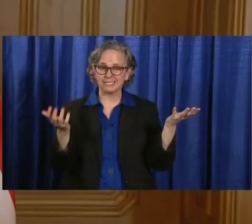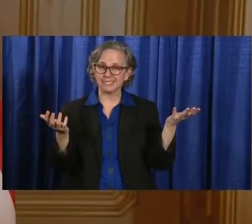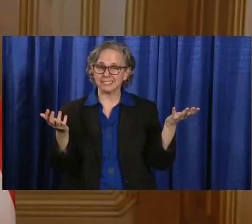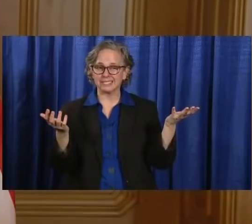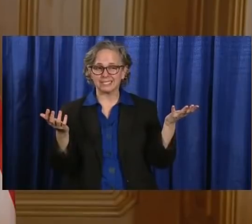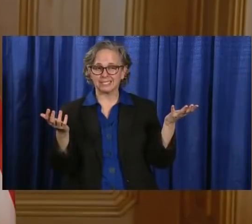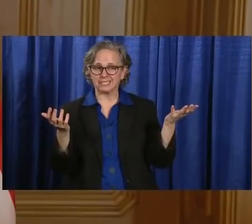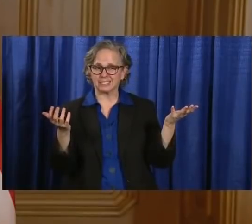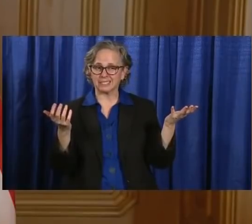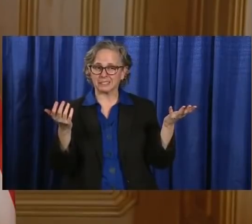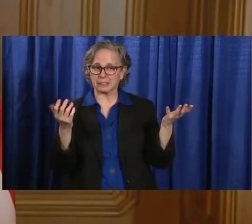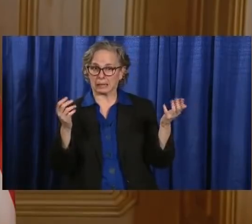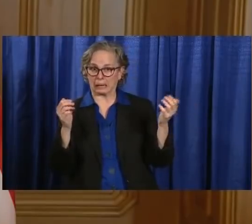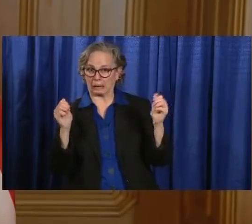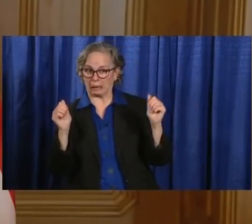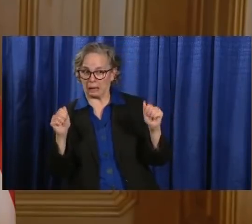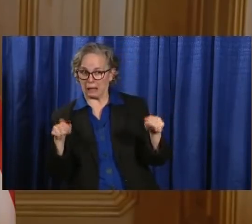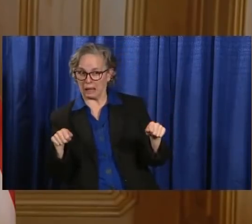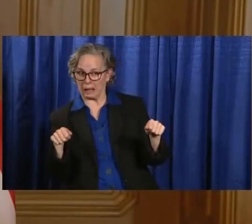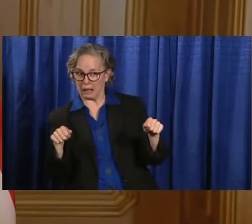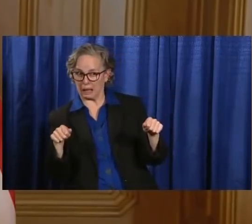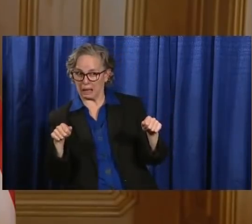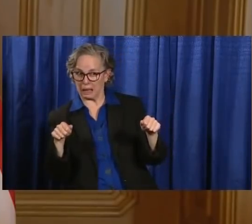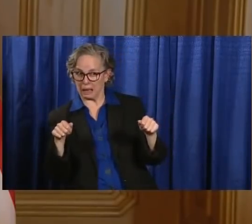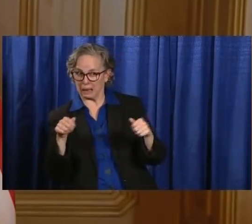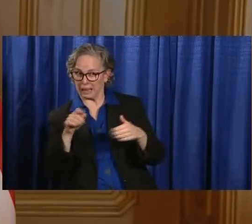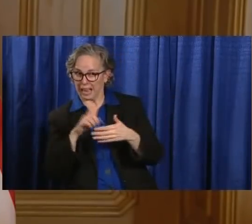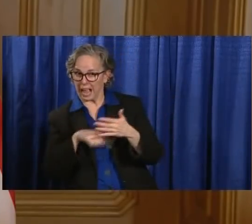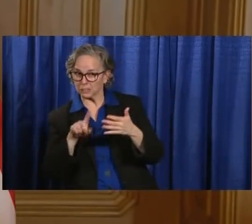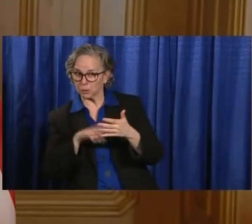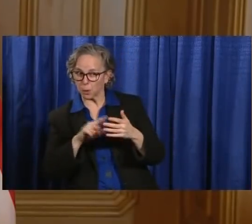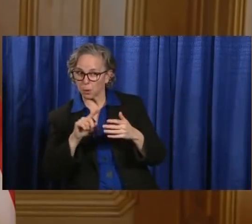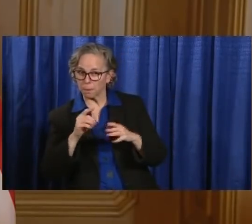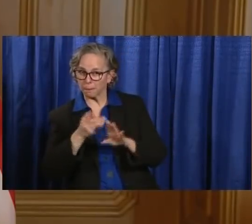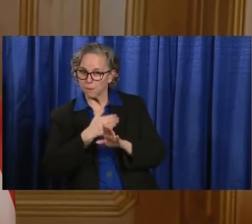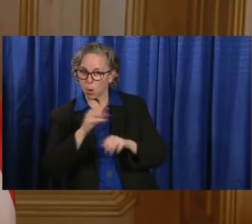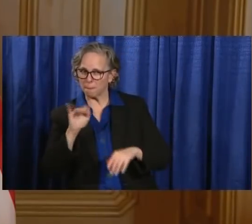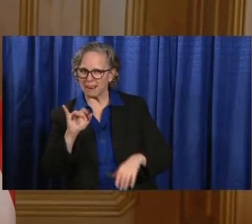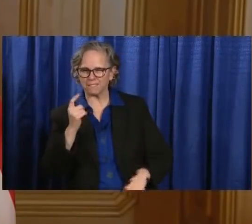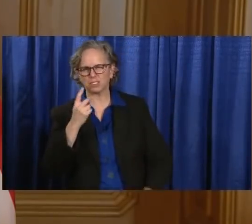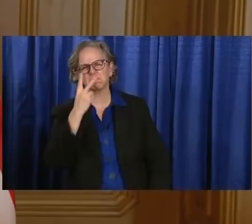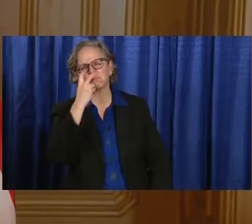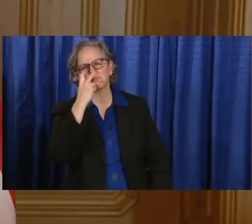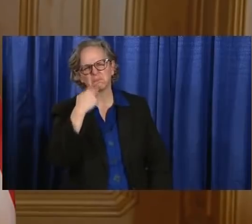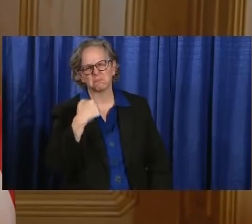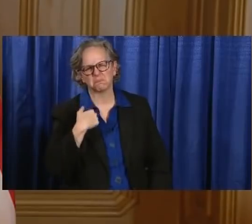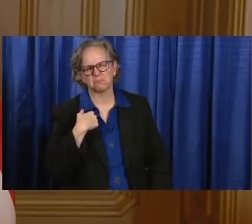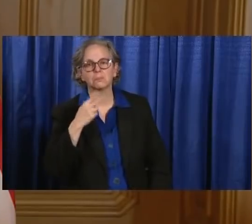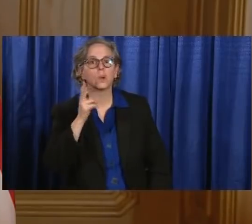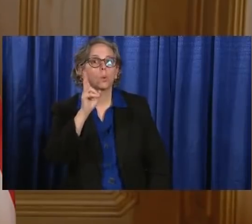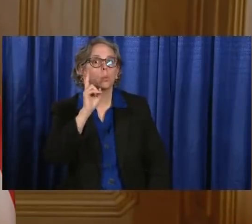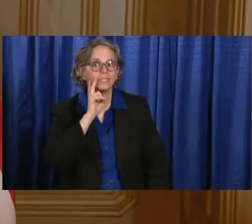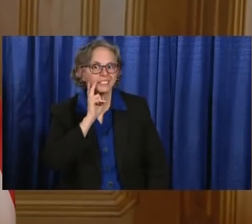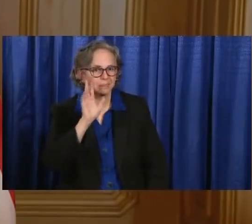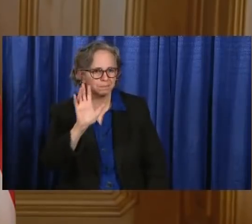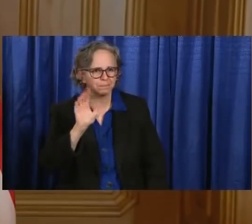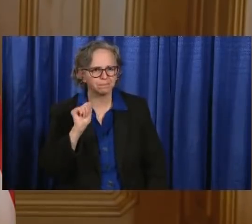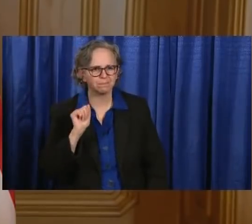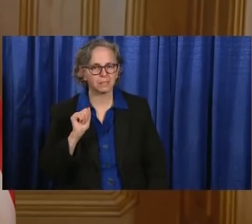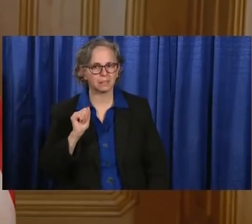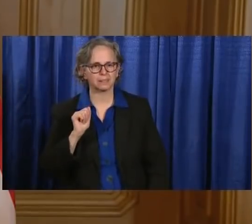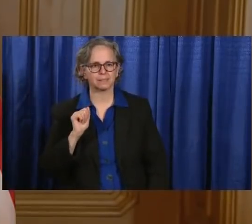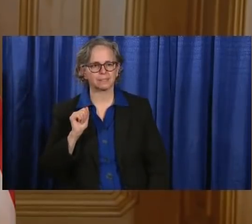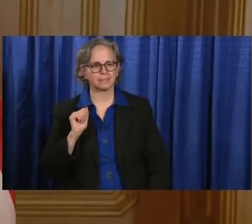position where we could stop the order before May 1st. We'll see where we go. I don't think we really